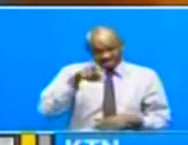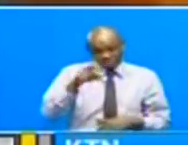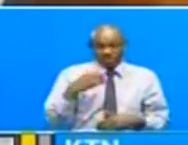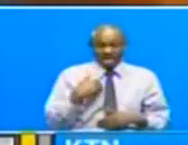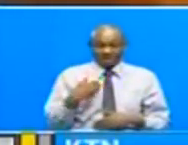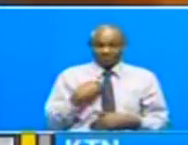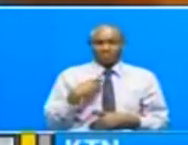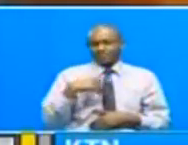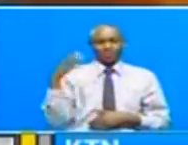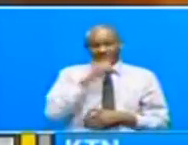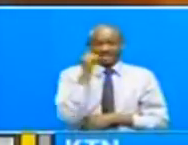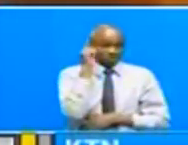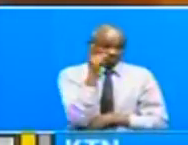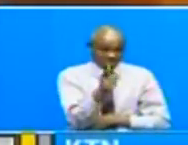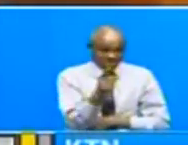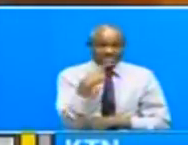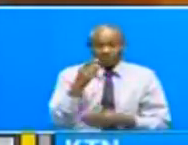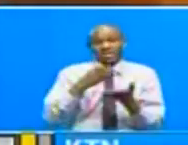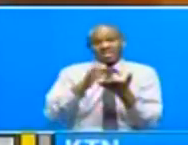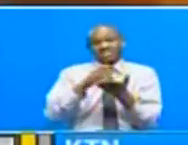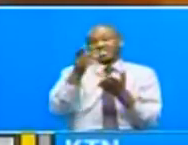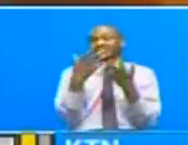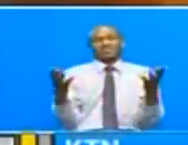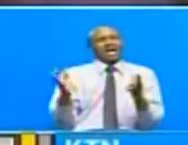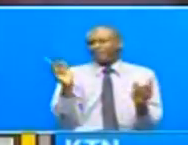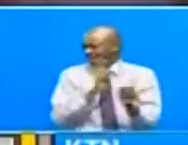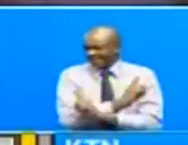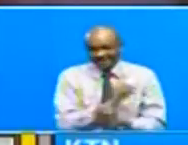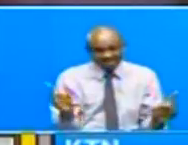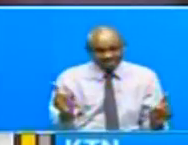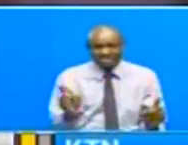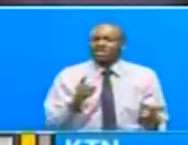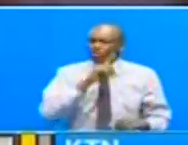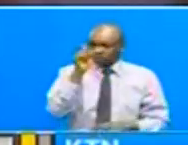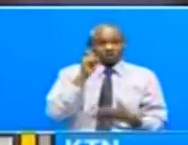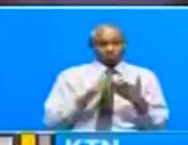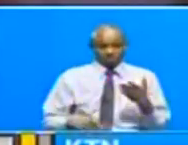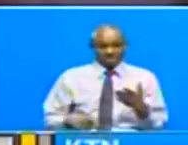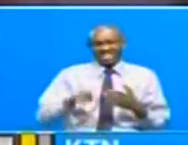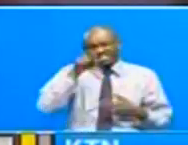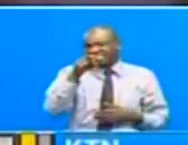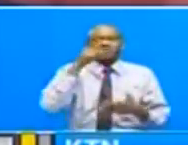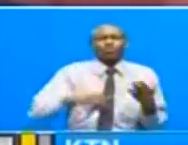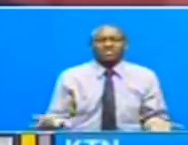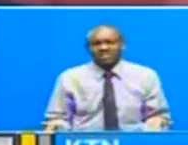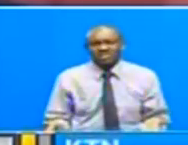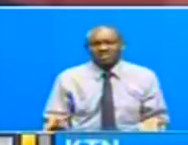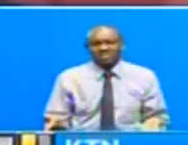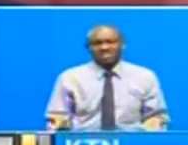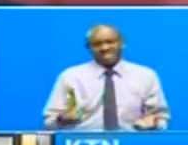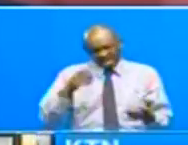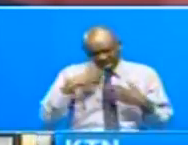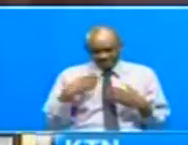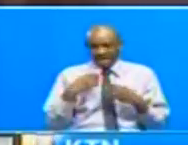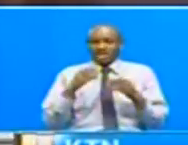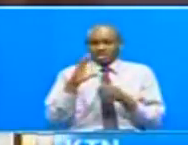of misconception that we are actually leasing this equipment. We are not. So the question is, what is it? It has a